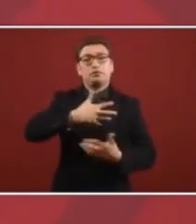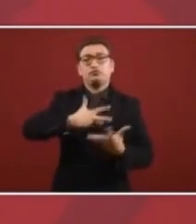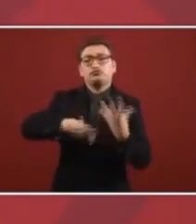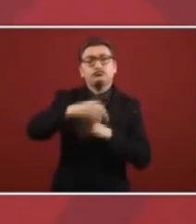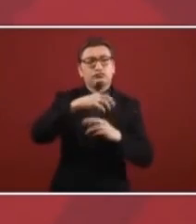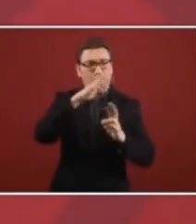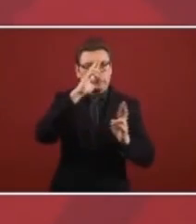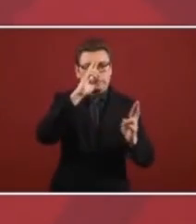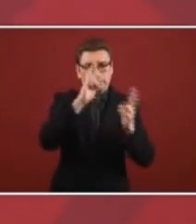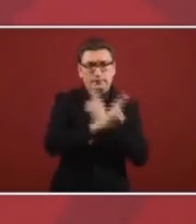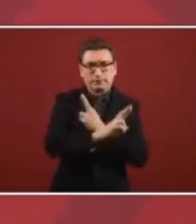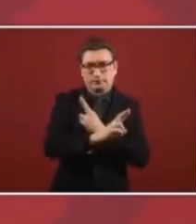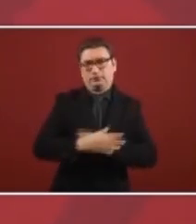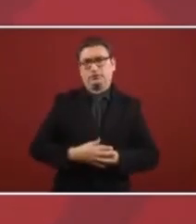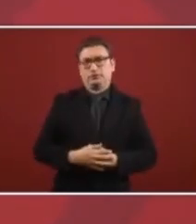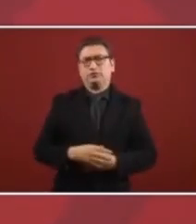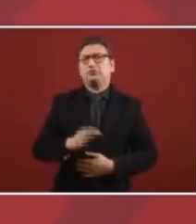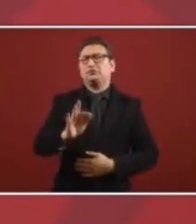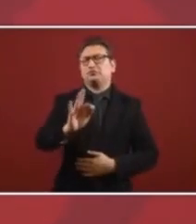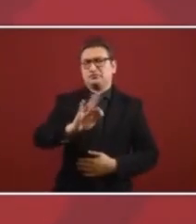A lo mejor mañana les